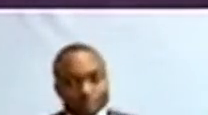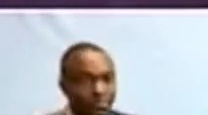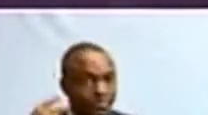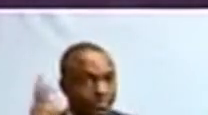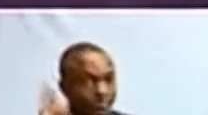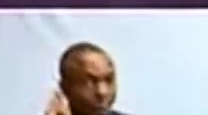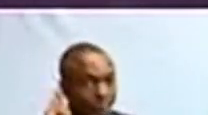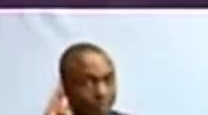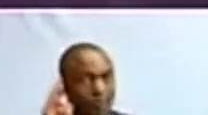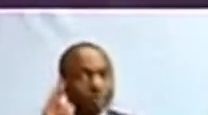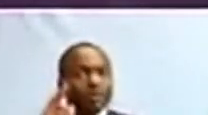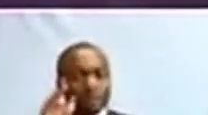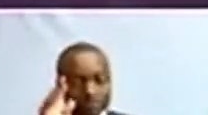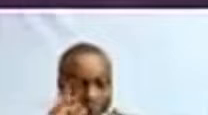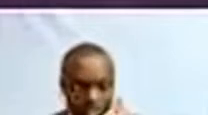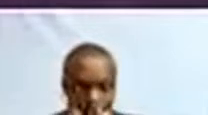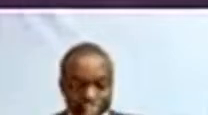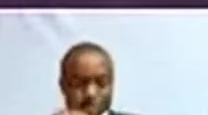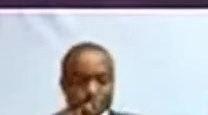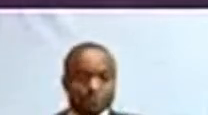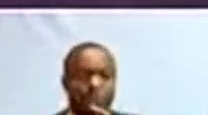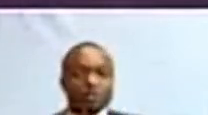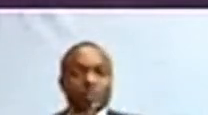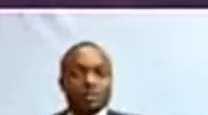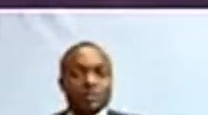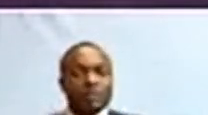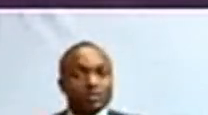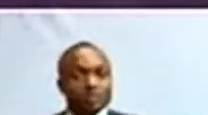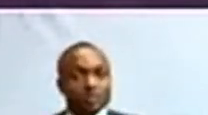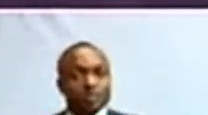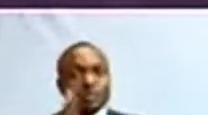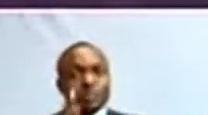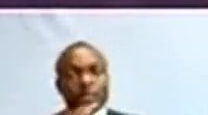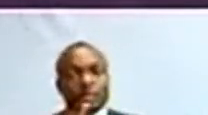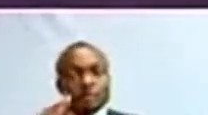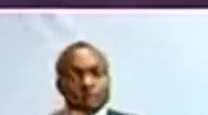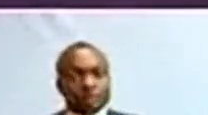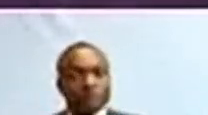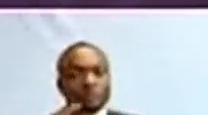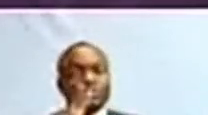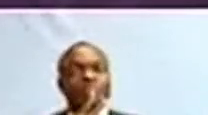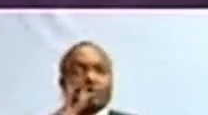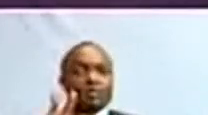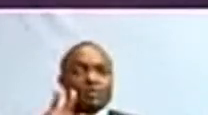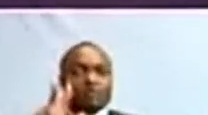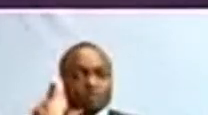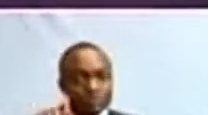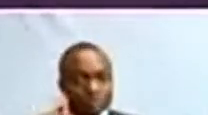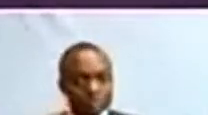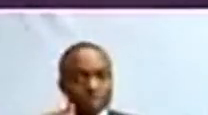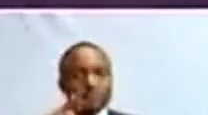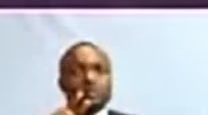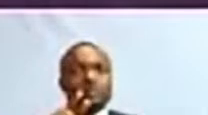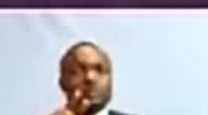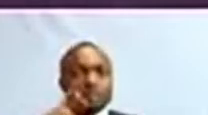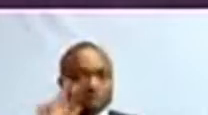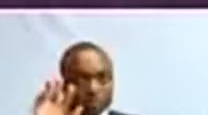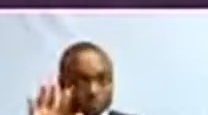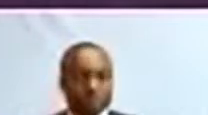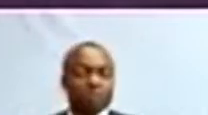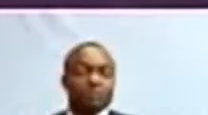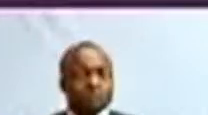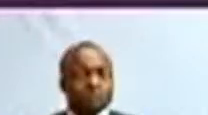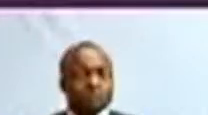the Geological and Minerals Development Bill, National Assembly Bill number 33 of 2025.